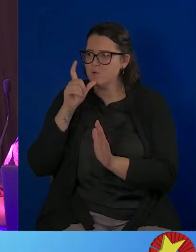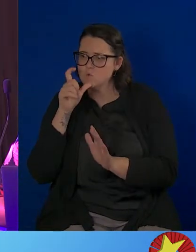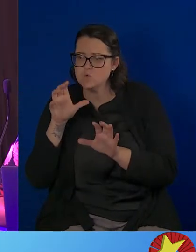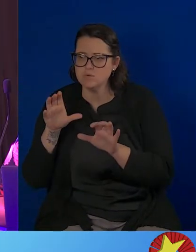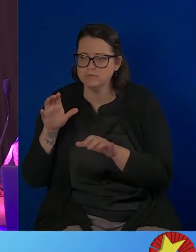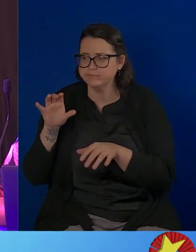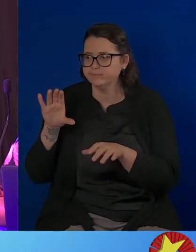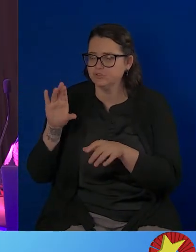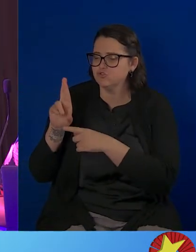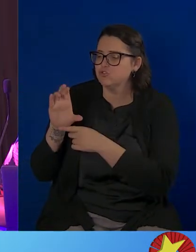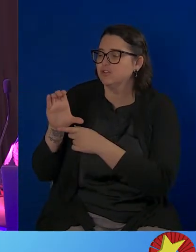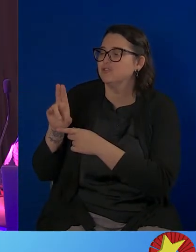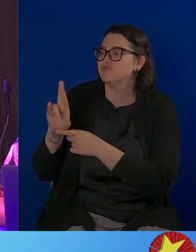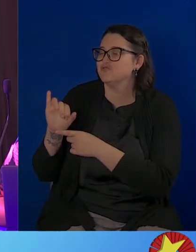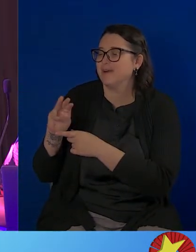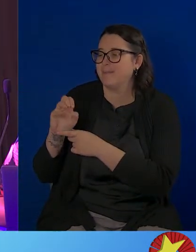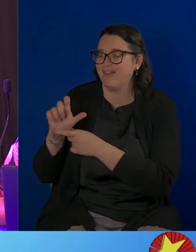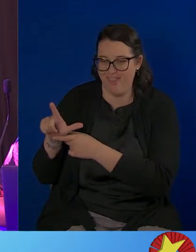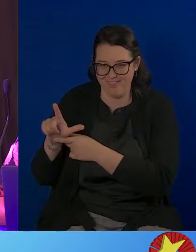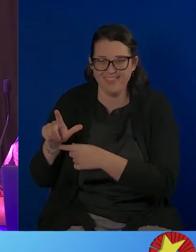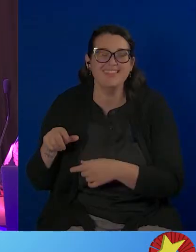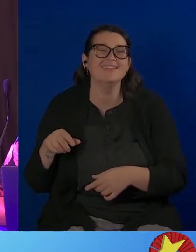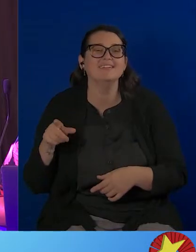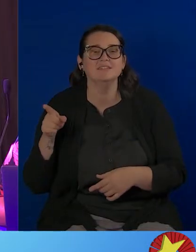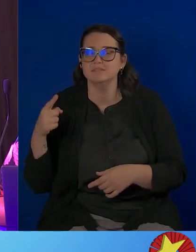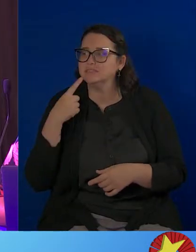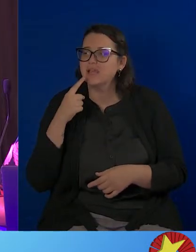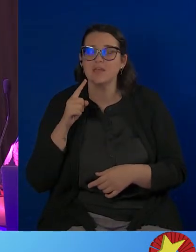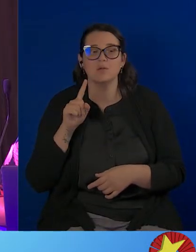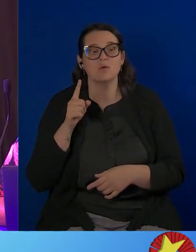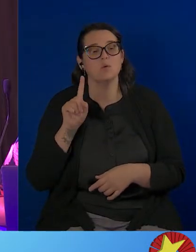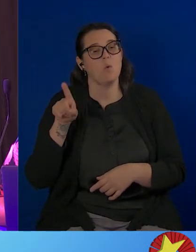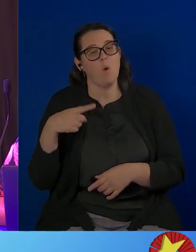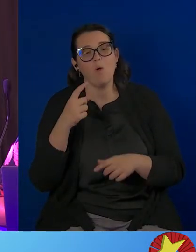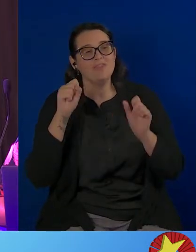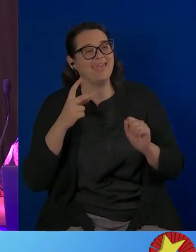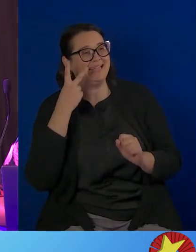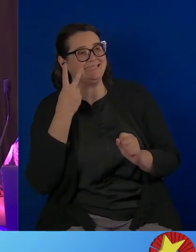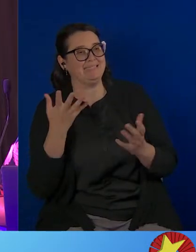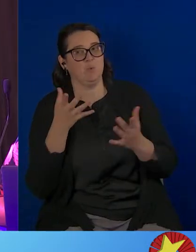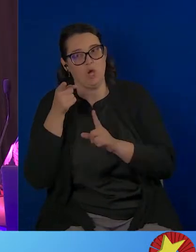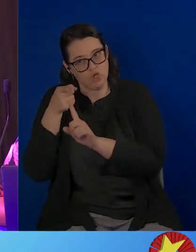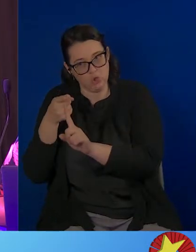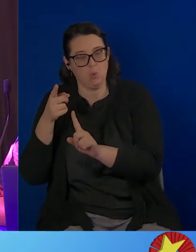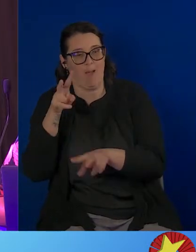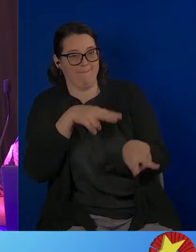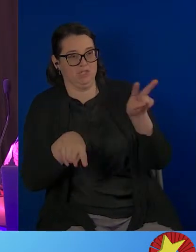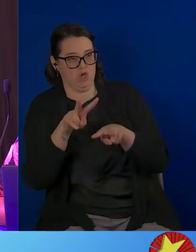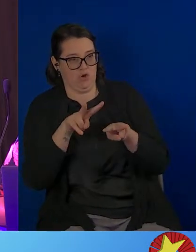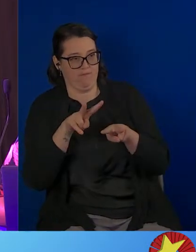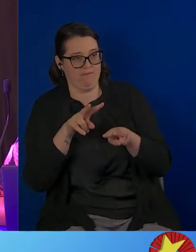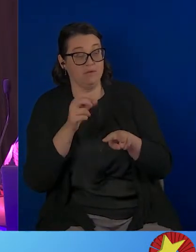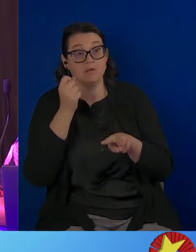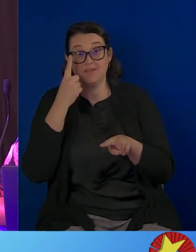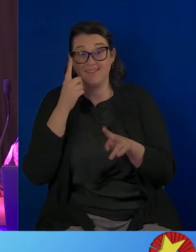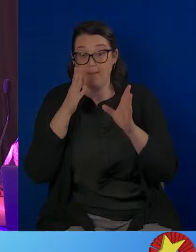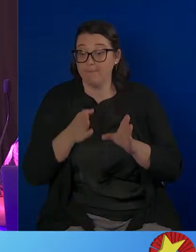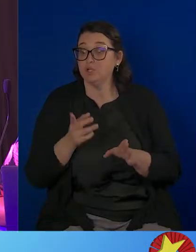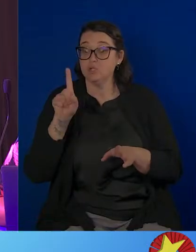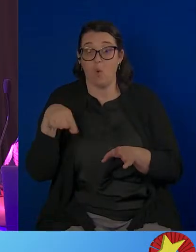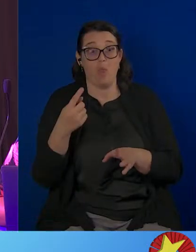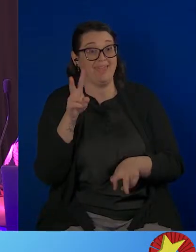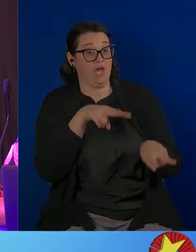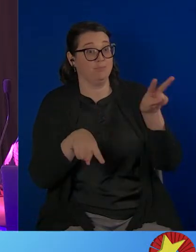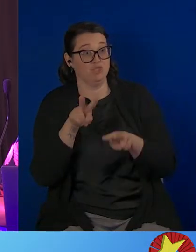saying that one can only see what one observes, and one only observes things which are already